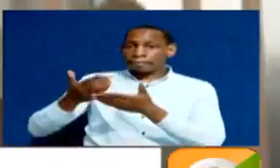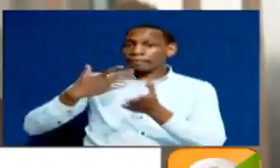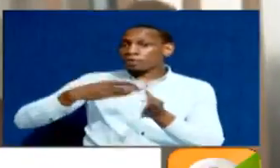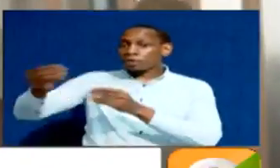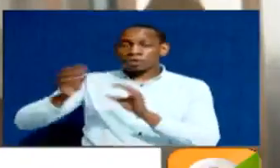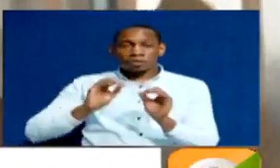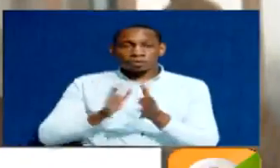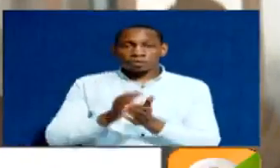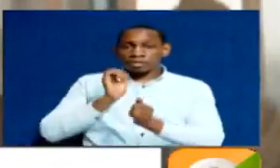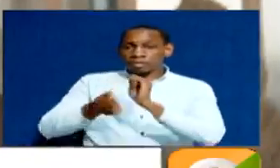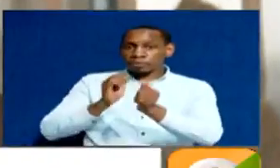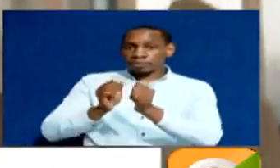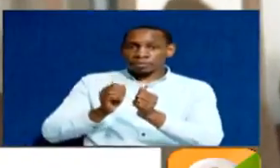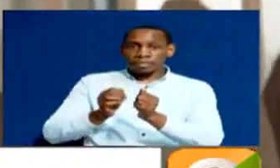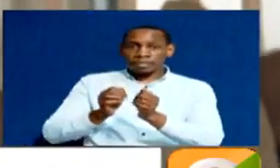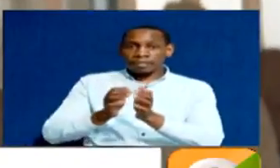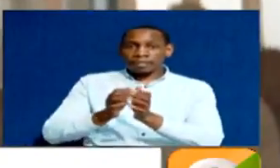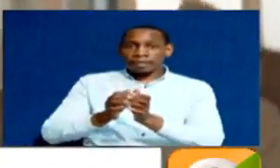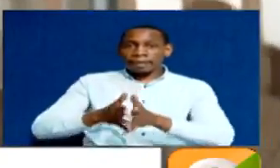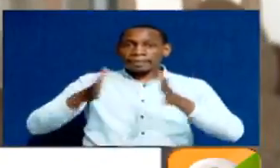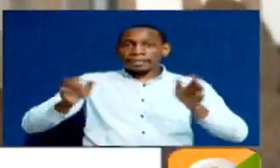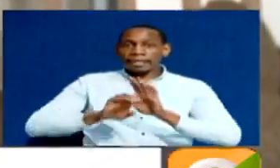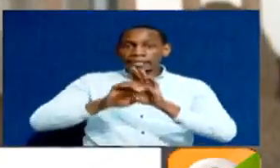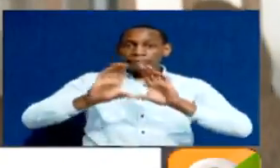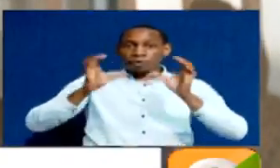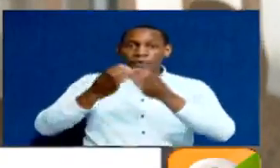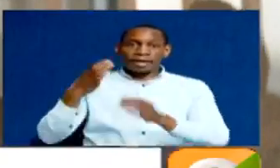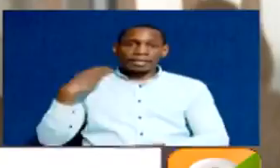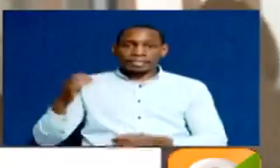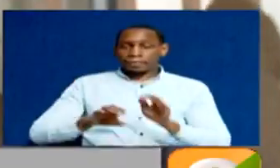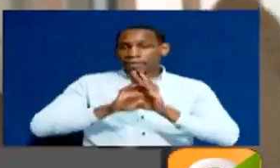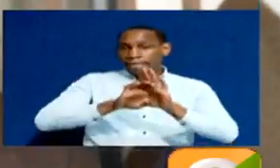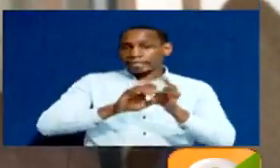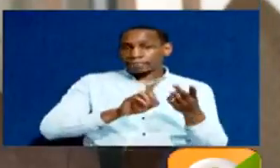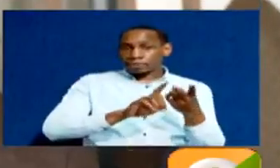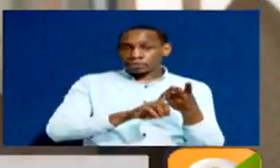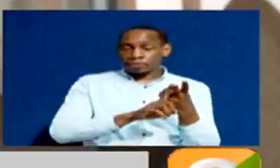kwenda ile mchezo kubwa kama World Championship, kama